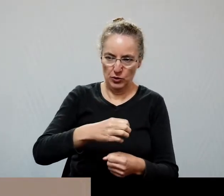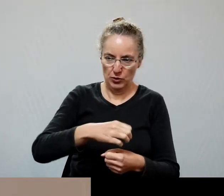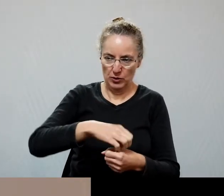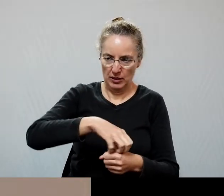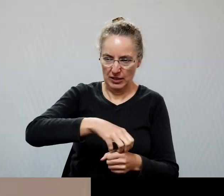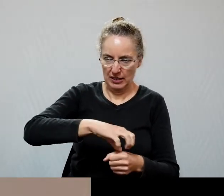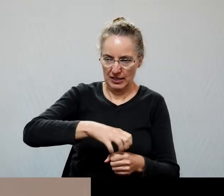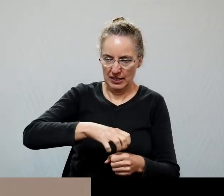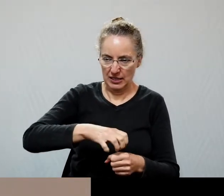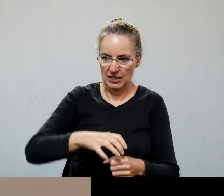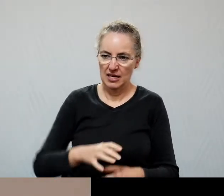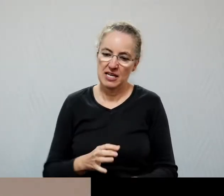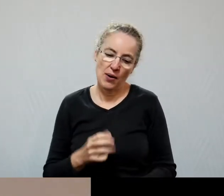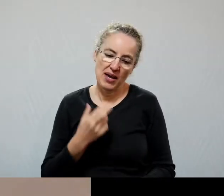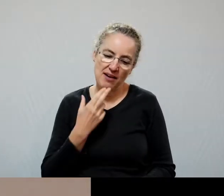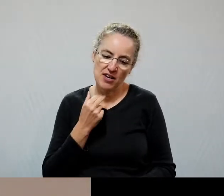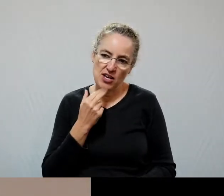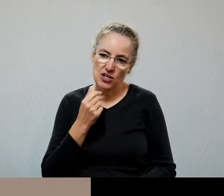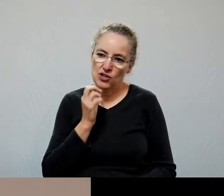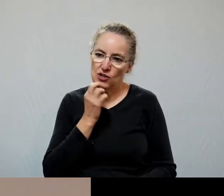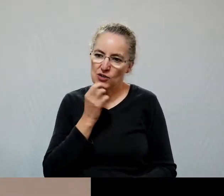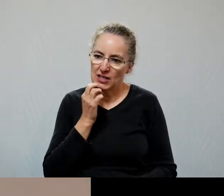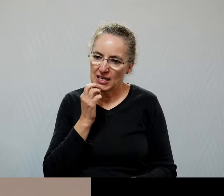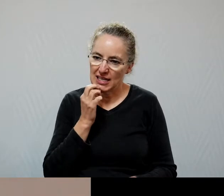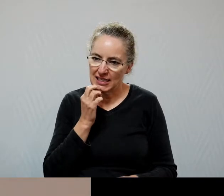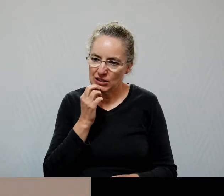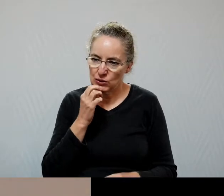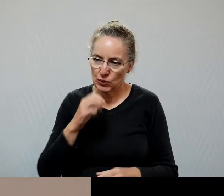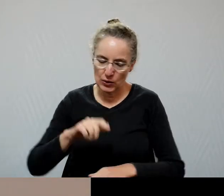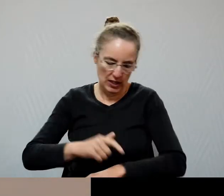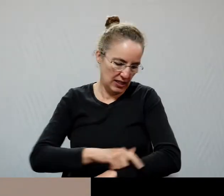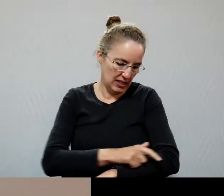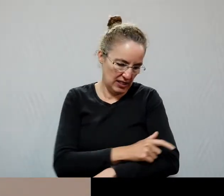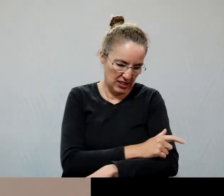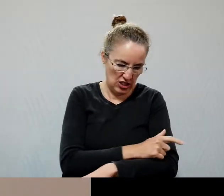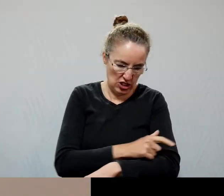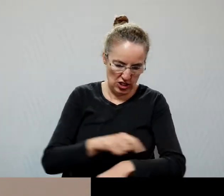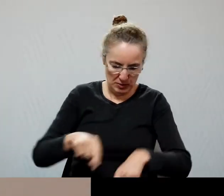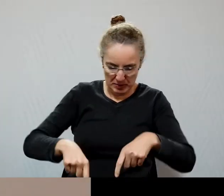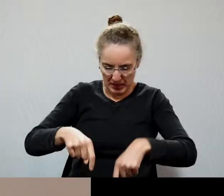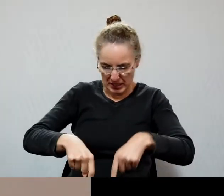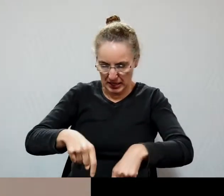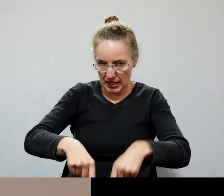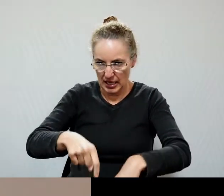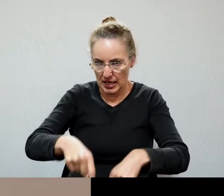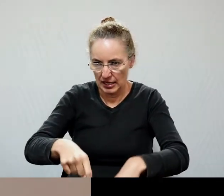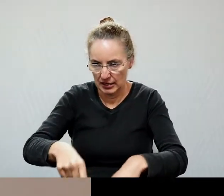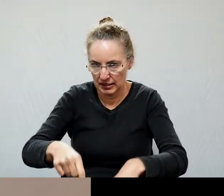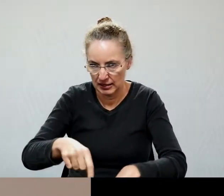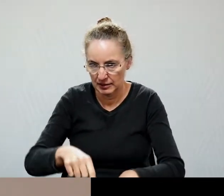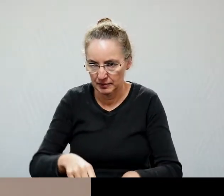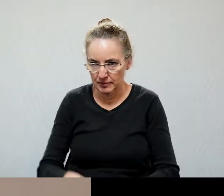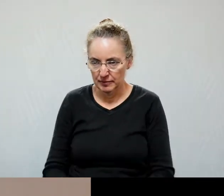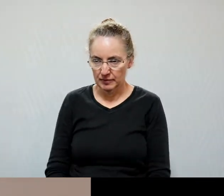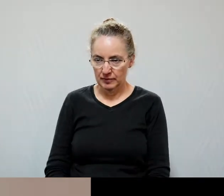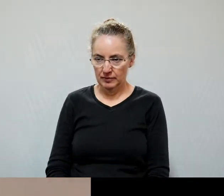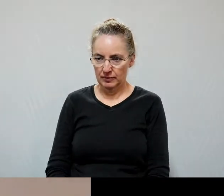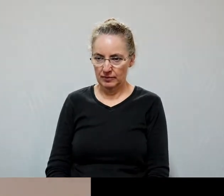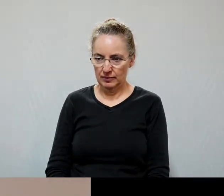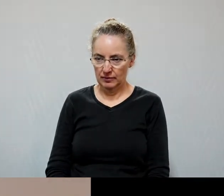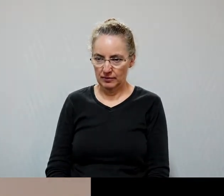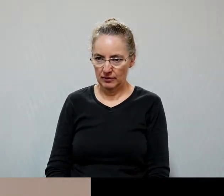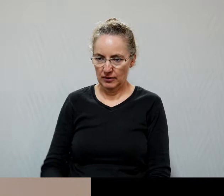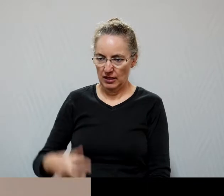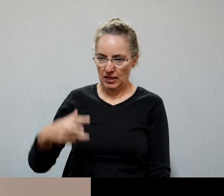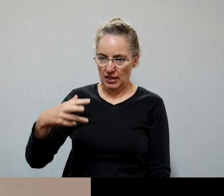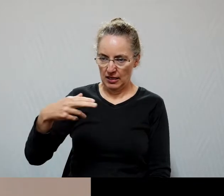our cute little sheep legs. Next we need to put a hole in the top of the toilet roll, cut this toilet